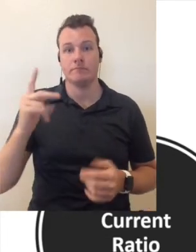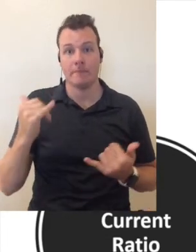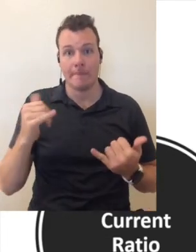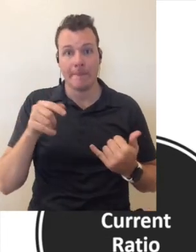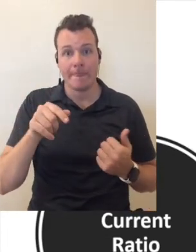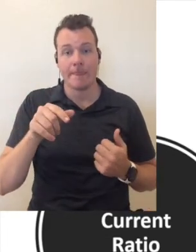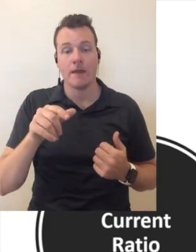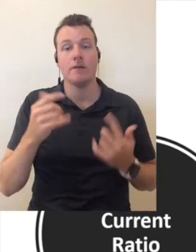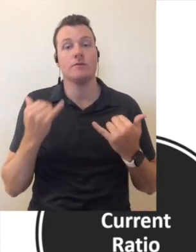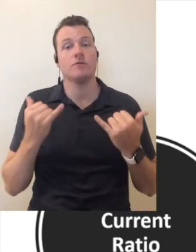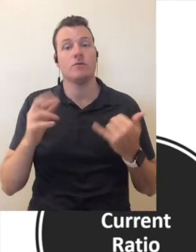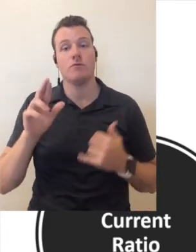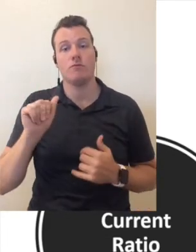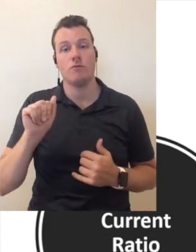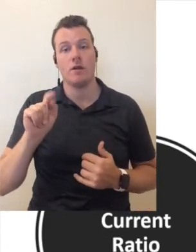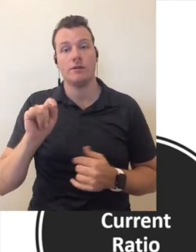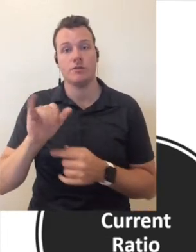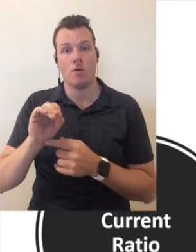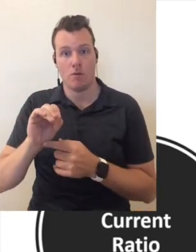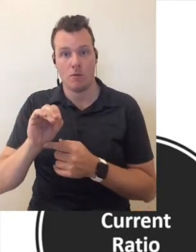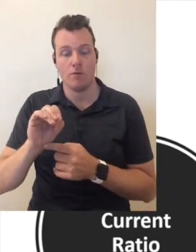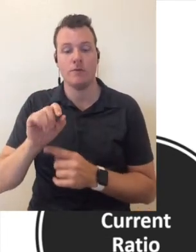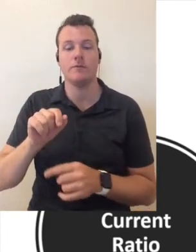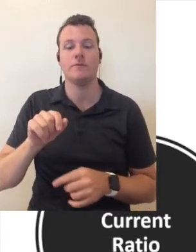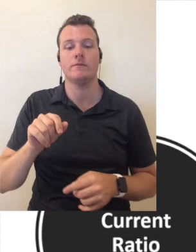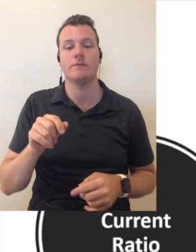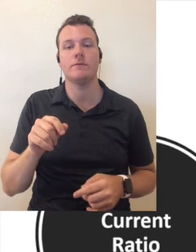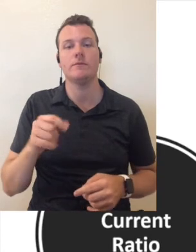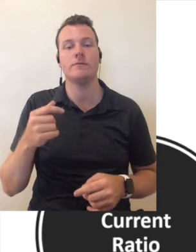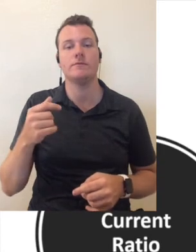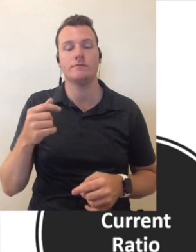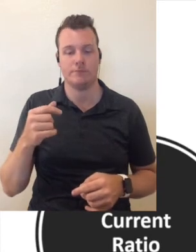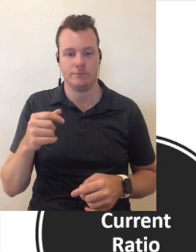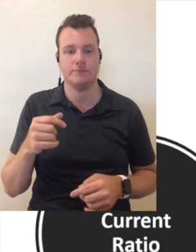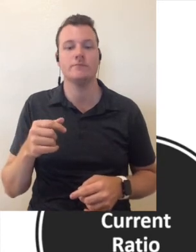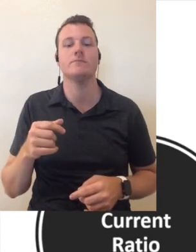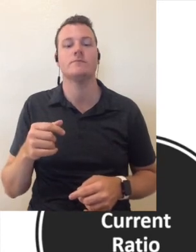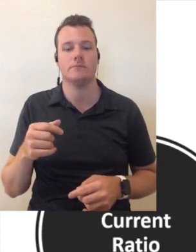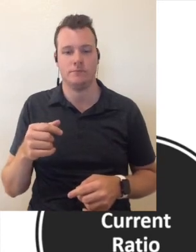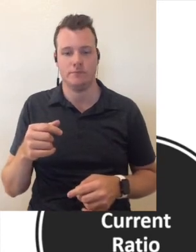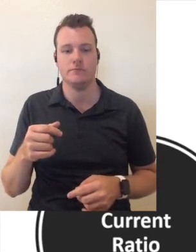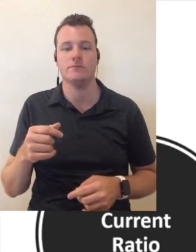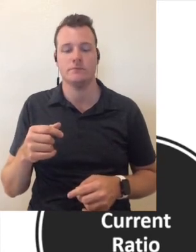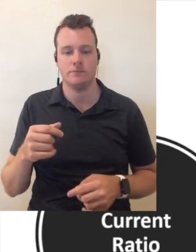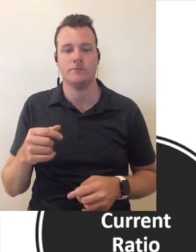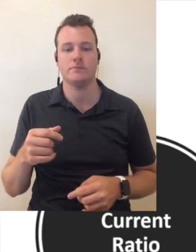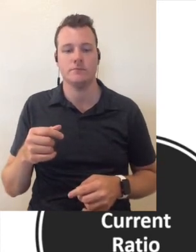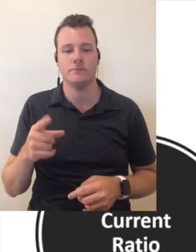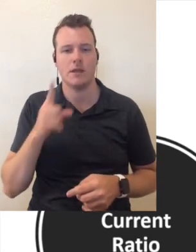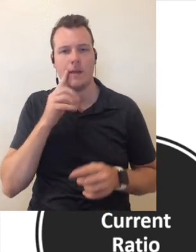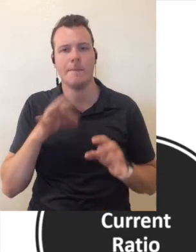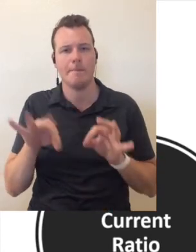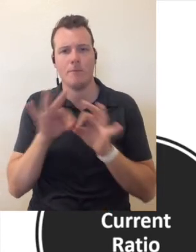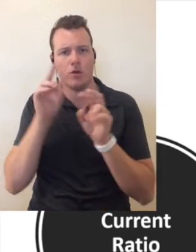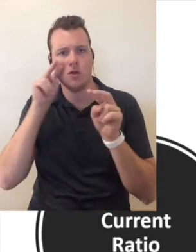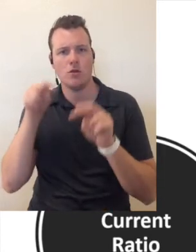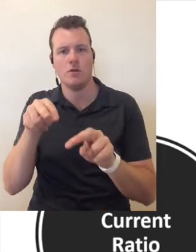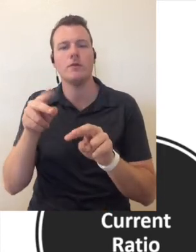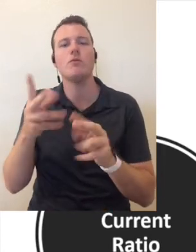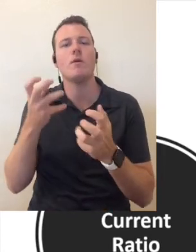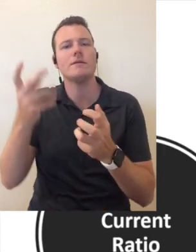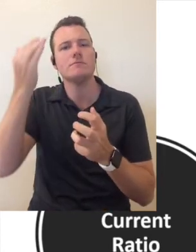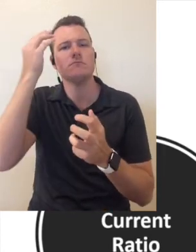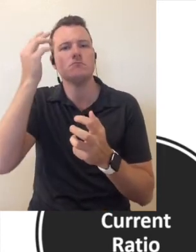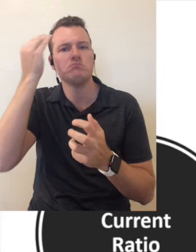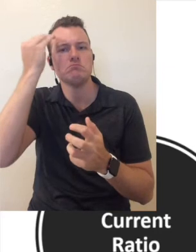what we're looking at is what we call your current ratio. And what we wanna look at here is your the number